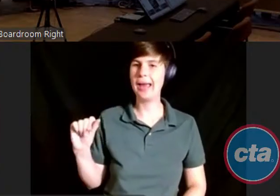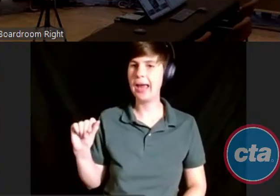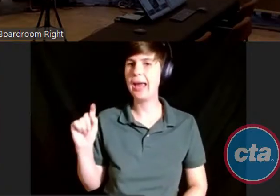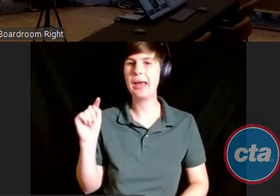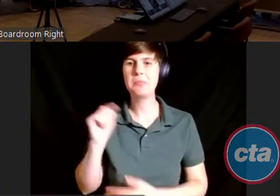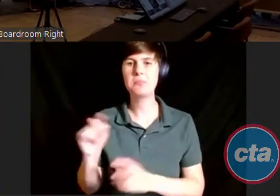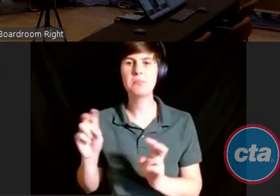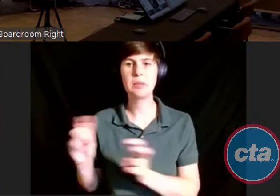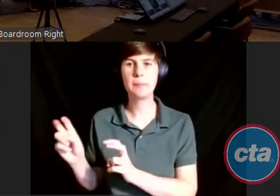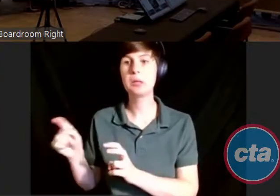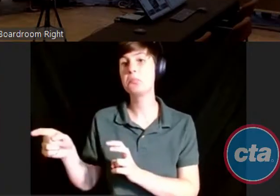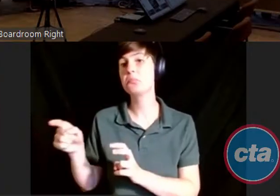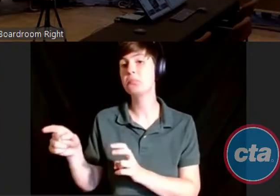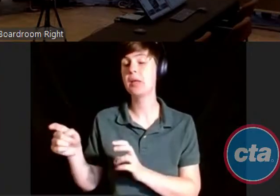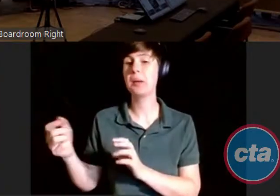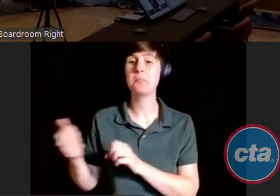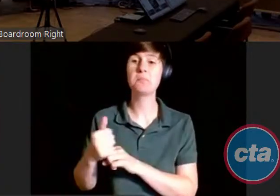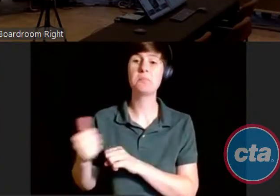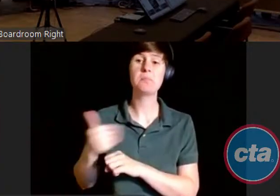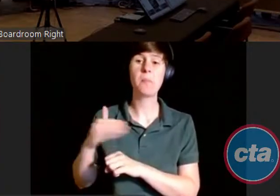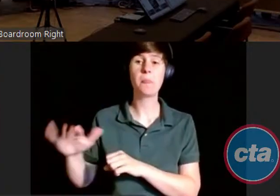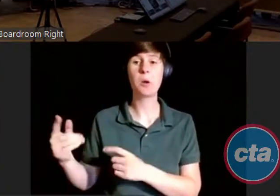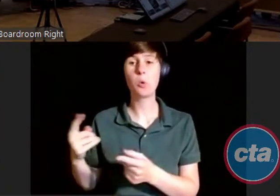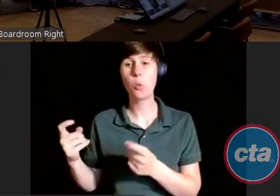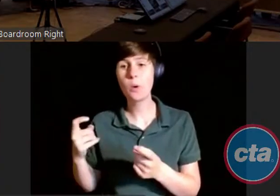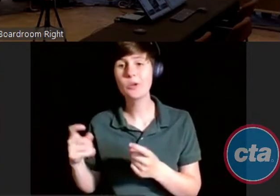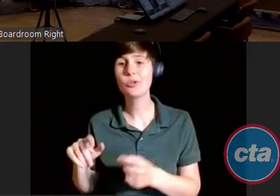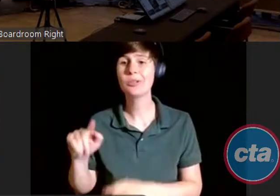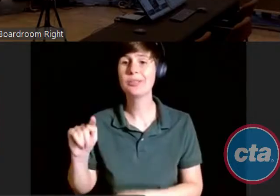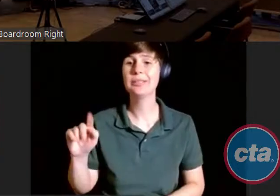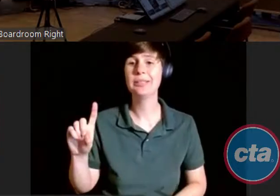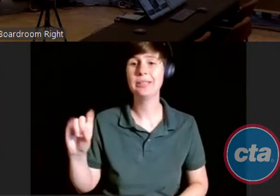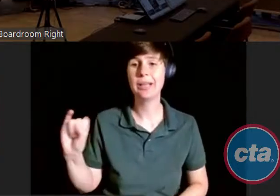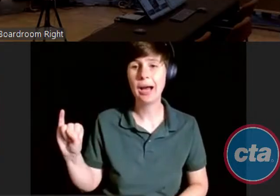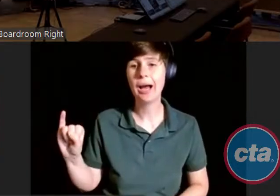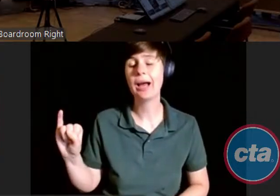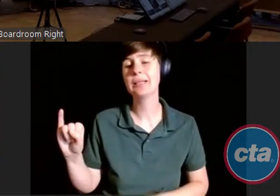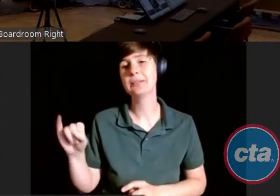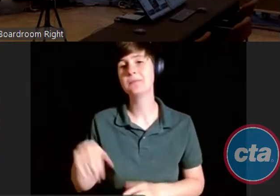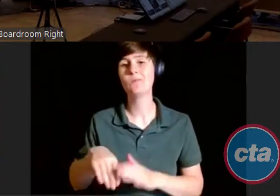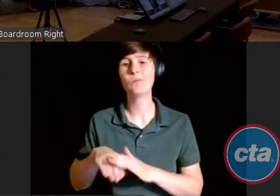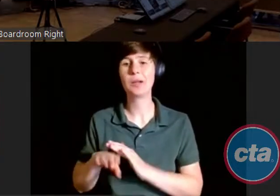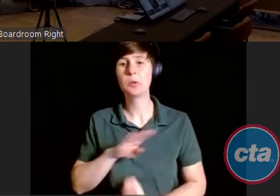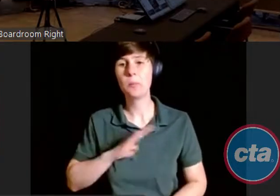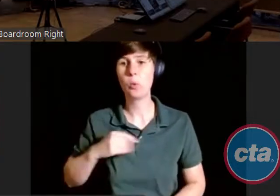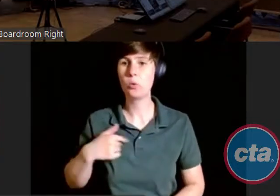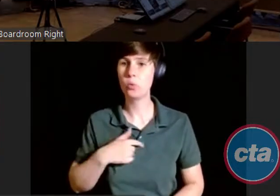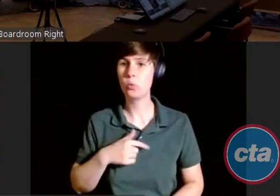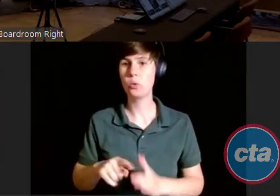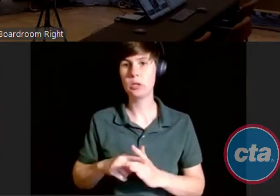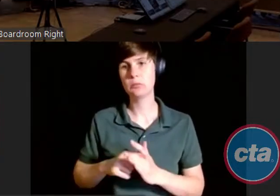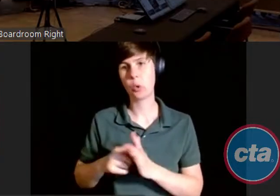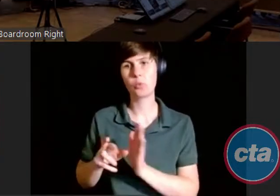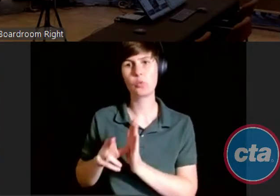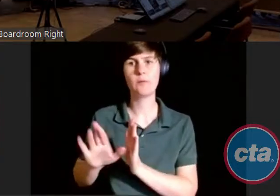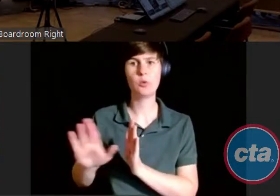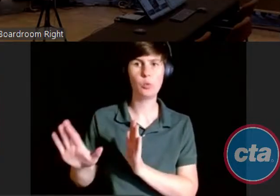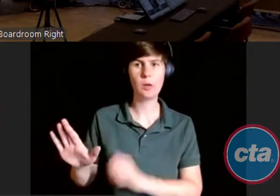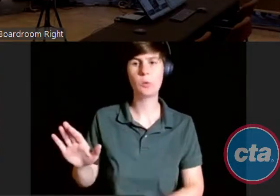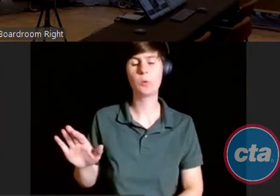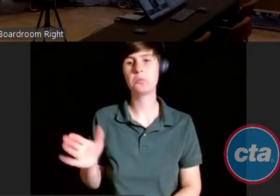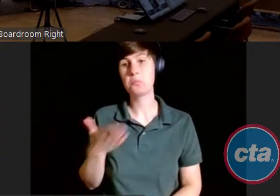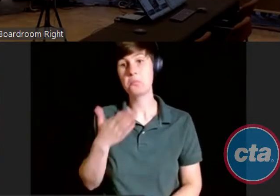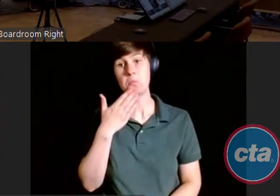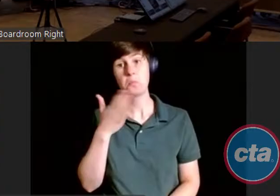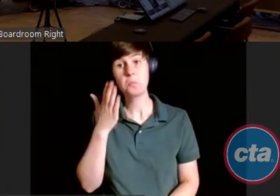us some correspondence on their questions about TDIs to the Access Board. So we've started to review some of that, but that's good to know that they're